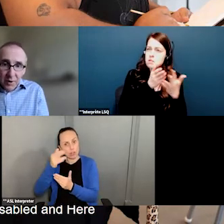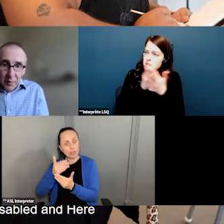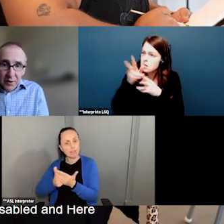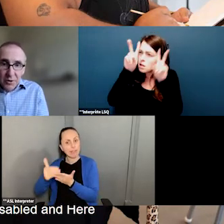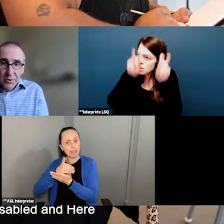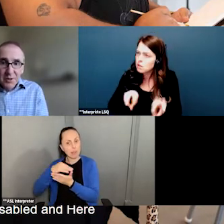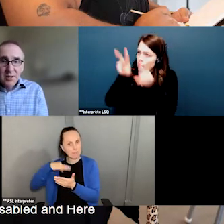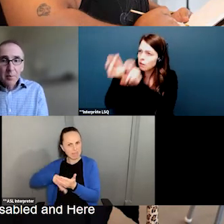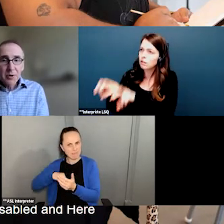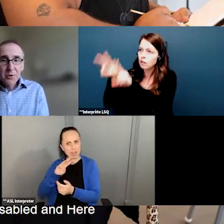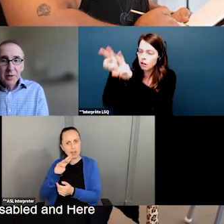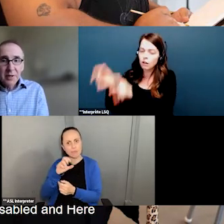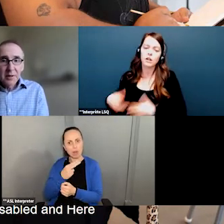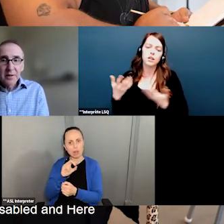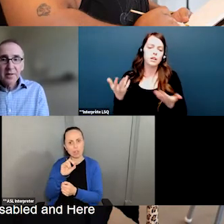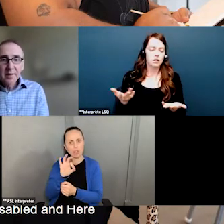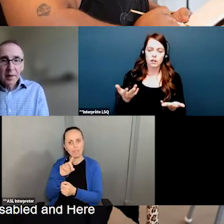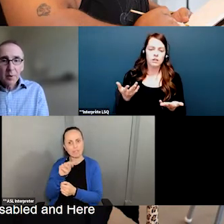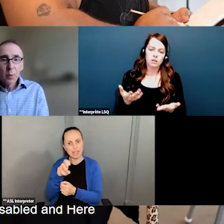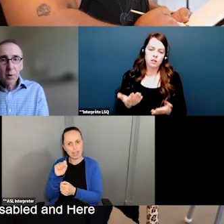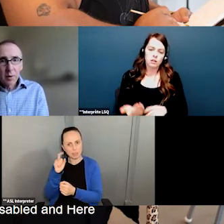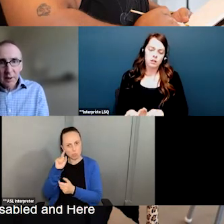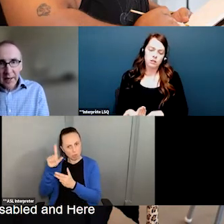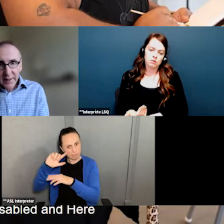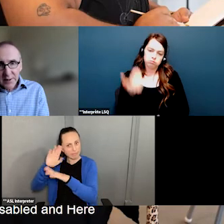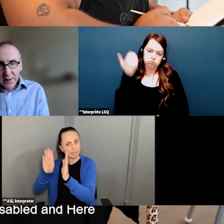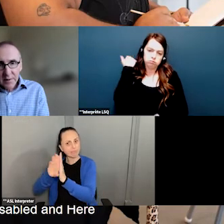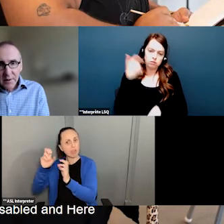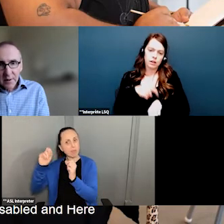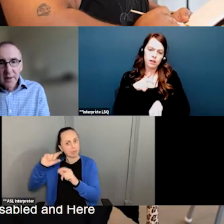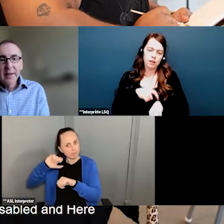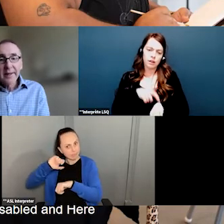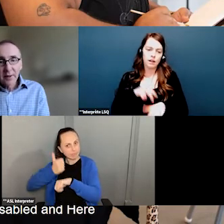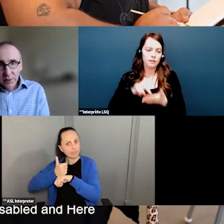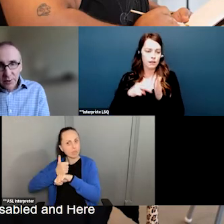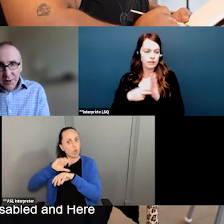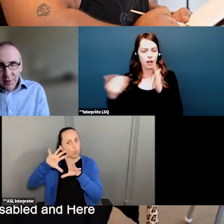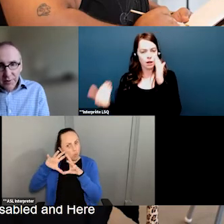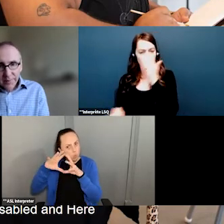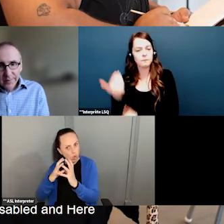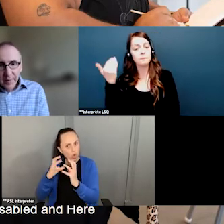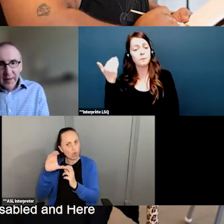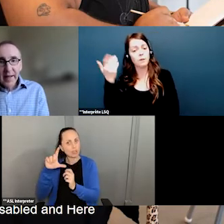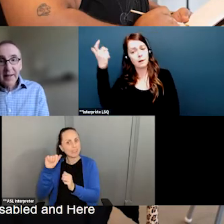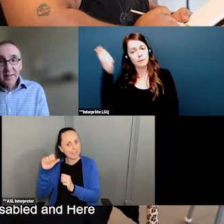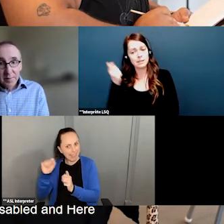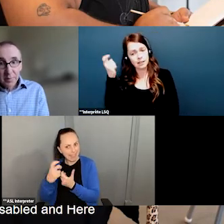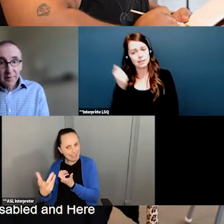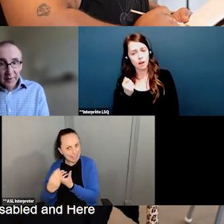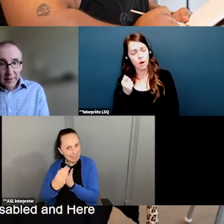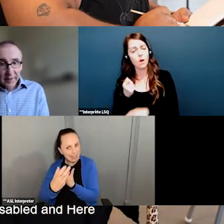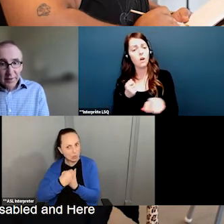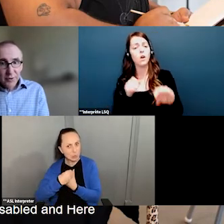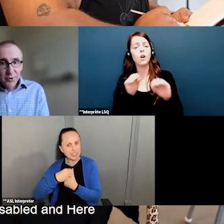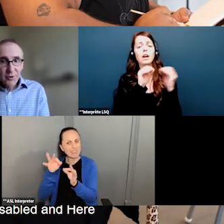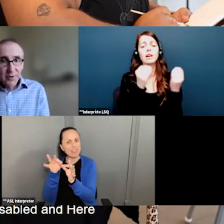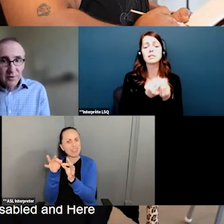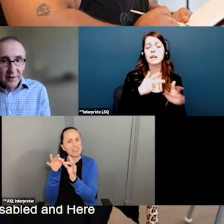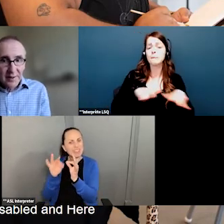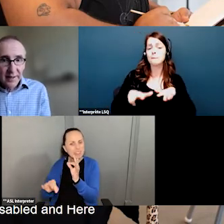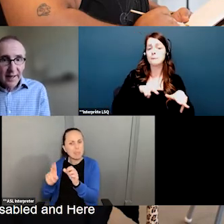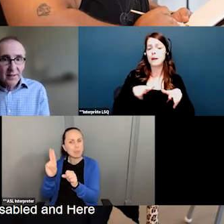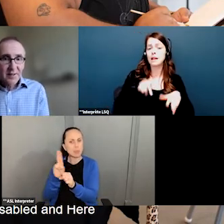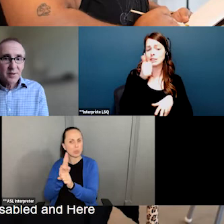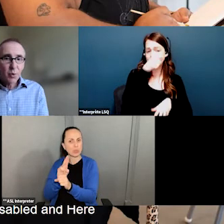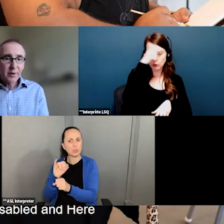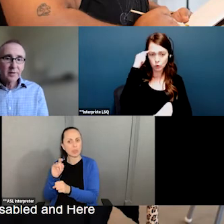the federal government to use this opportunity to develop a world-class, inclusive, and simplified user